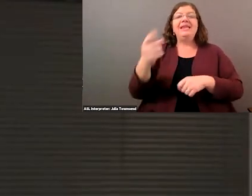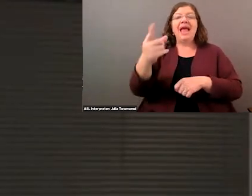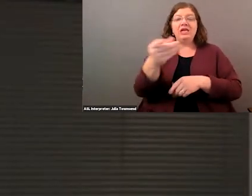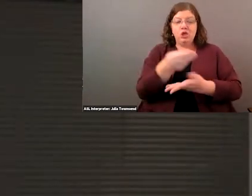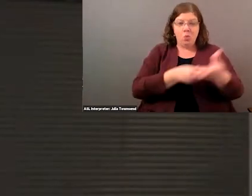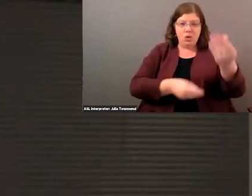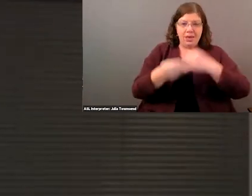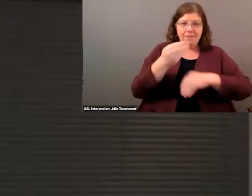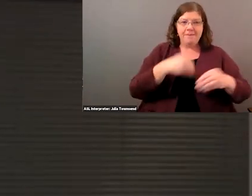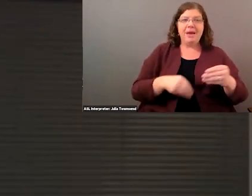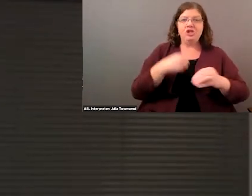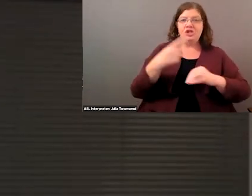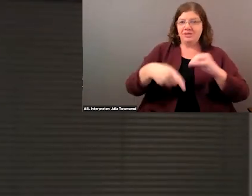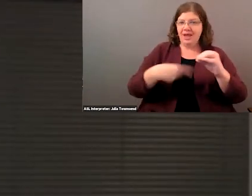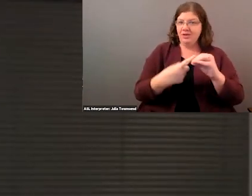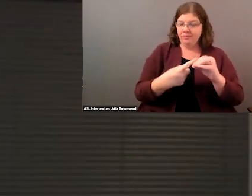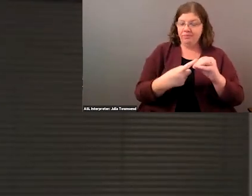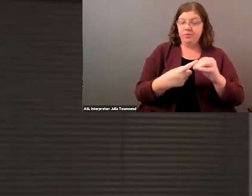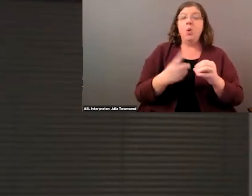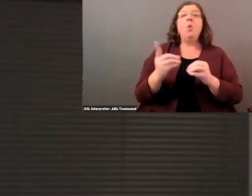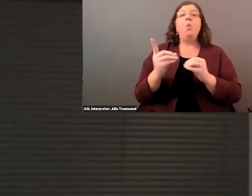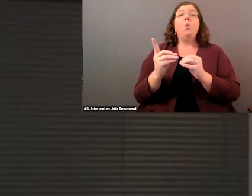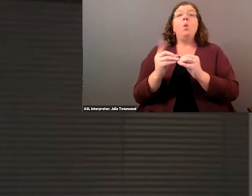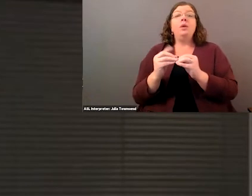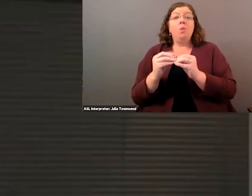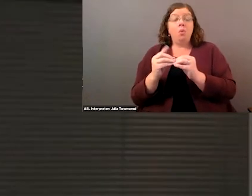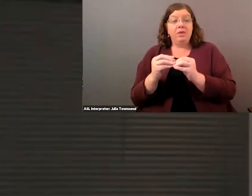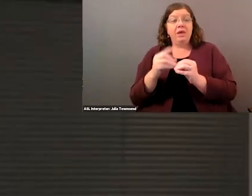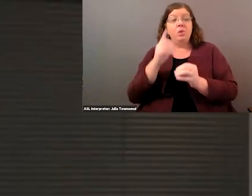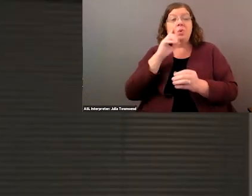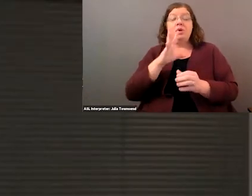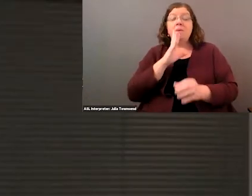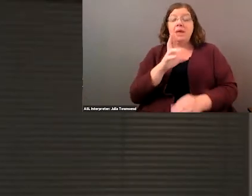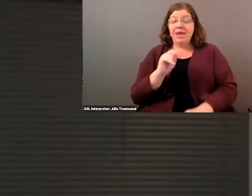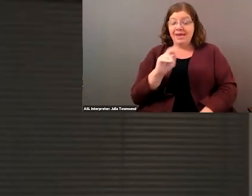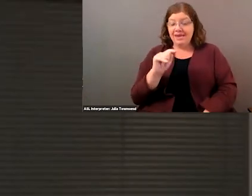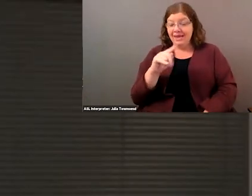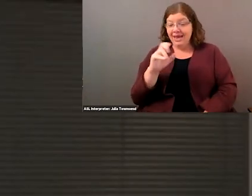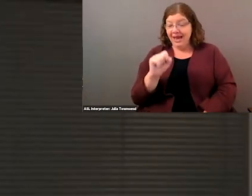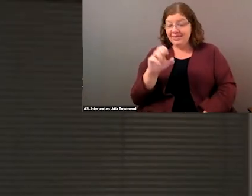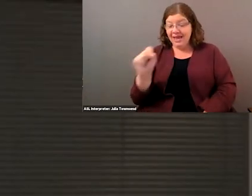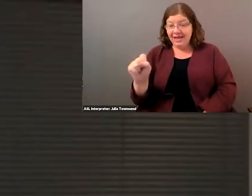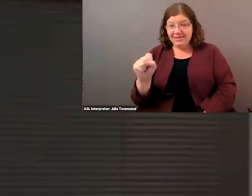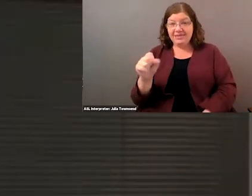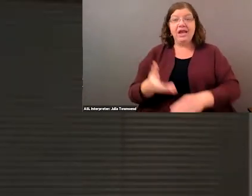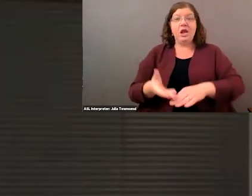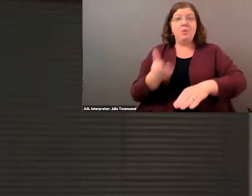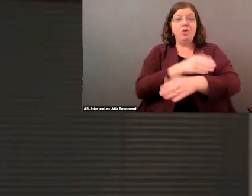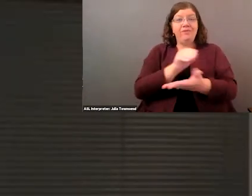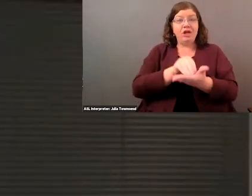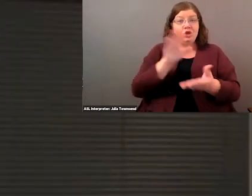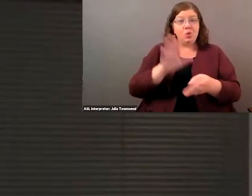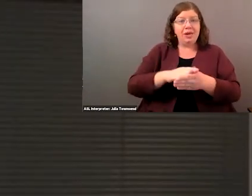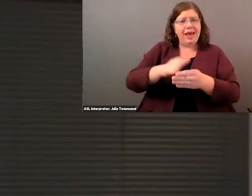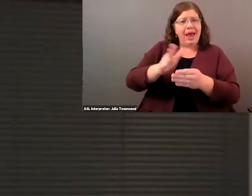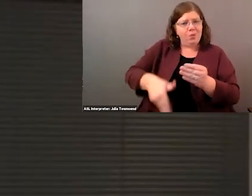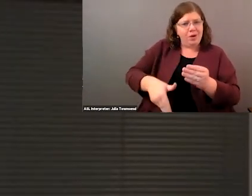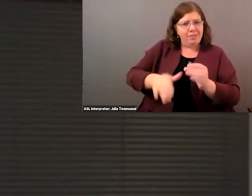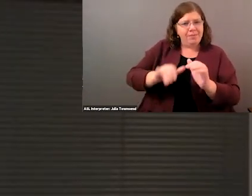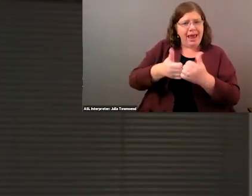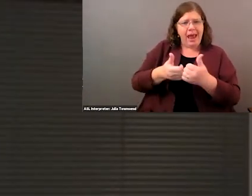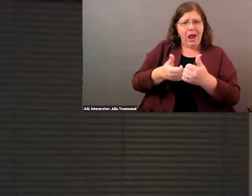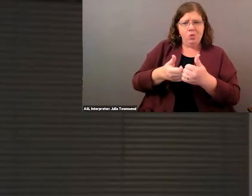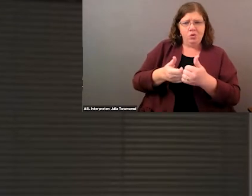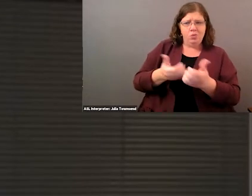and improving student outcomes. How do we measure that? How do we know we're making progress? What's